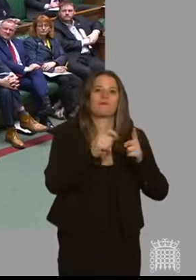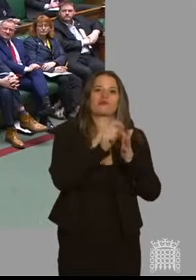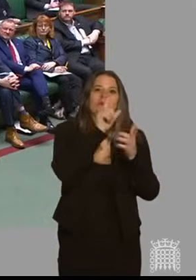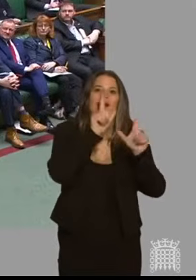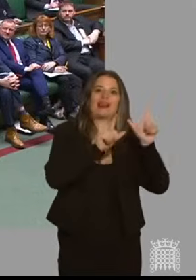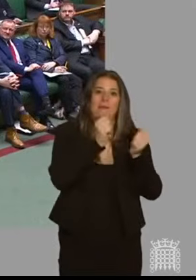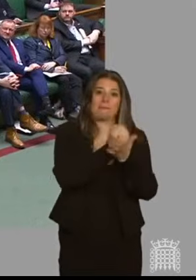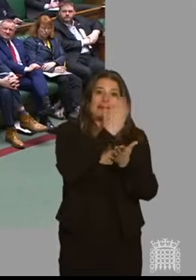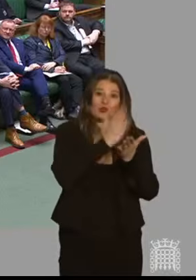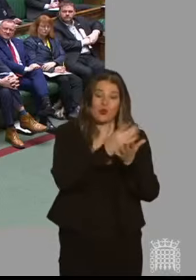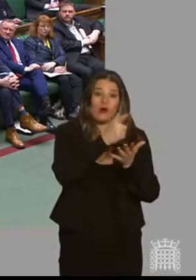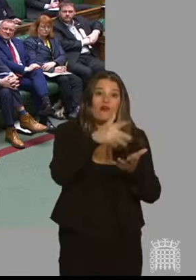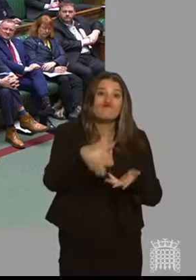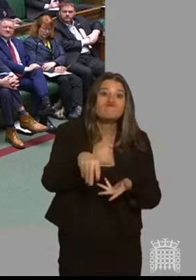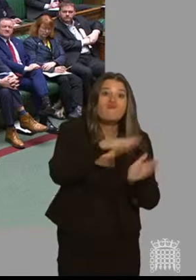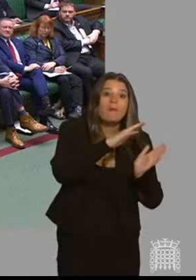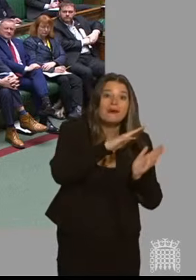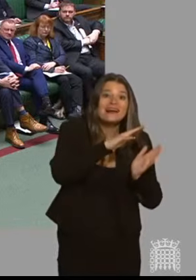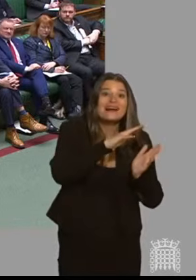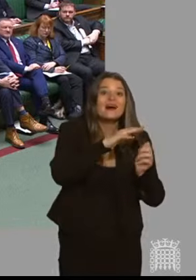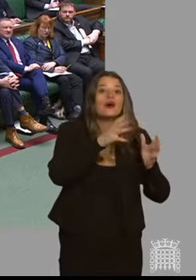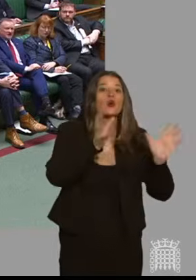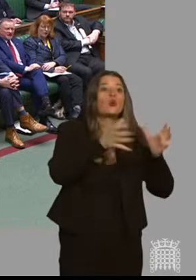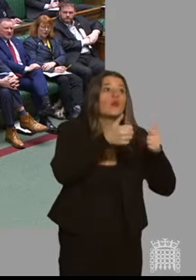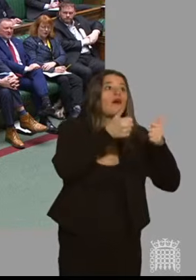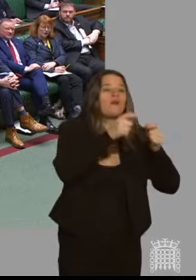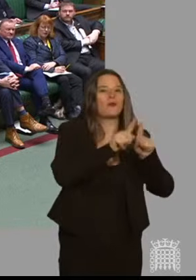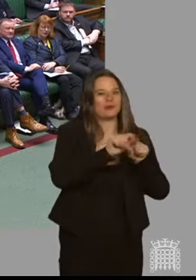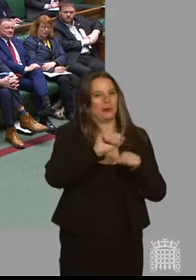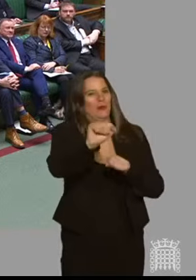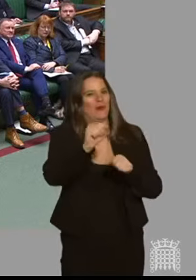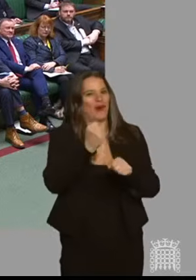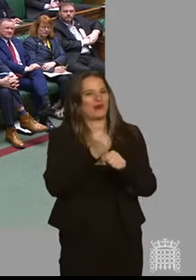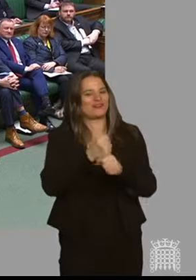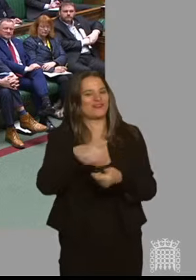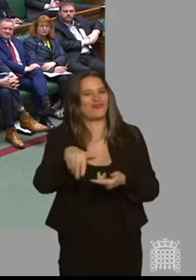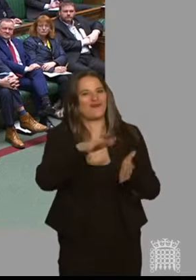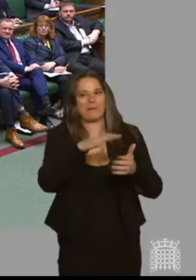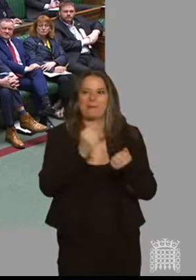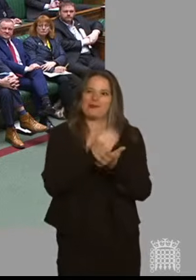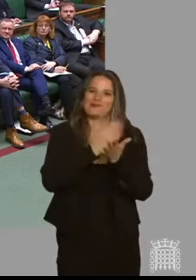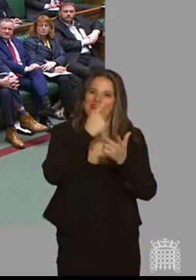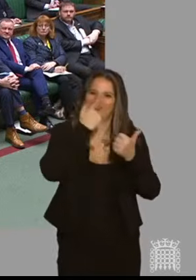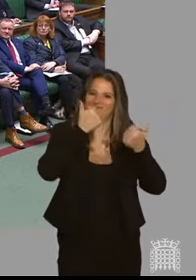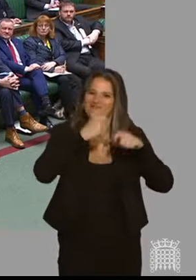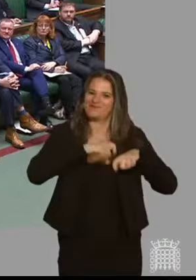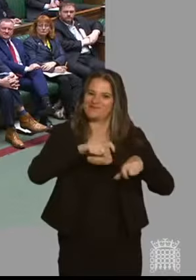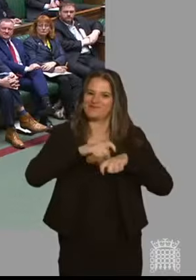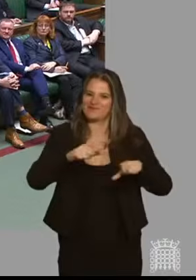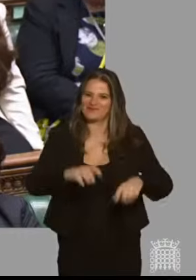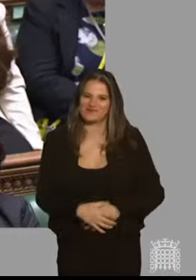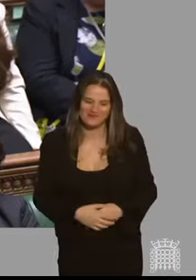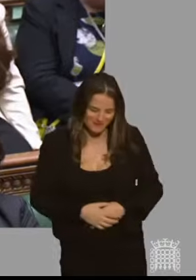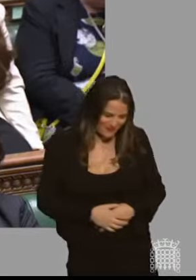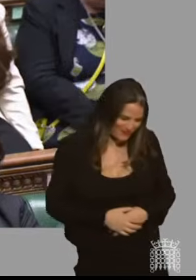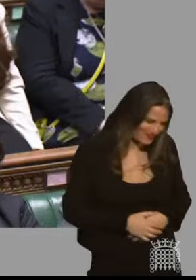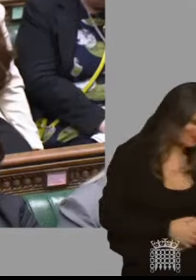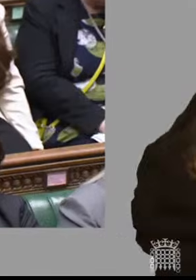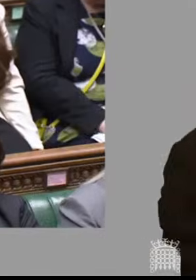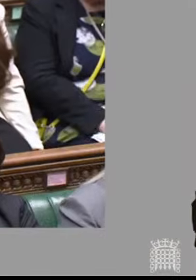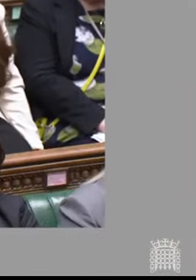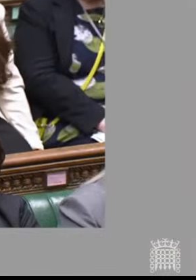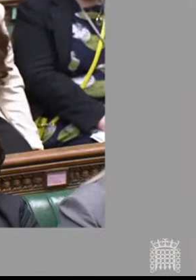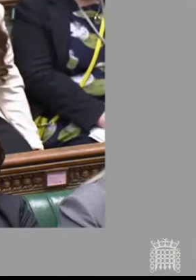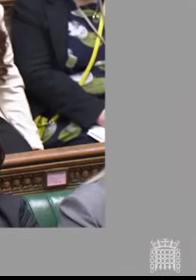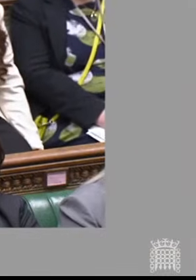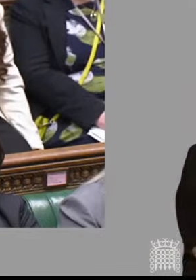Ramadan Mubarak to Muslims across these aisles. Mr. Speaker, the Conservative Party have accepted